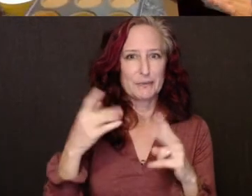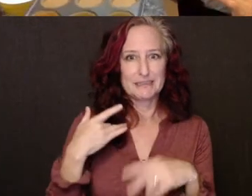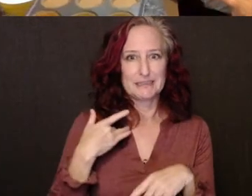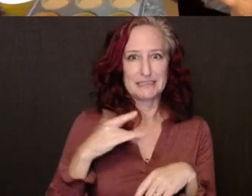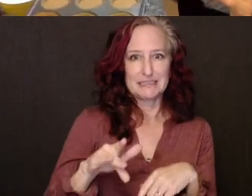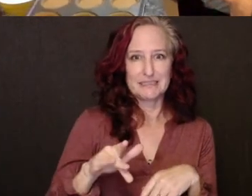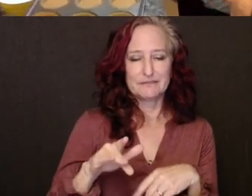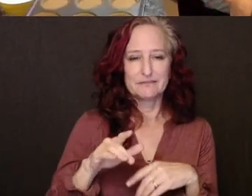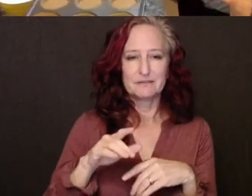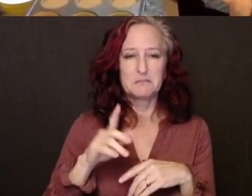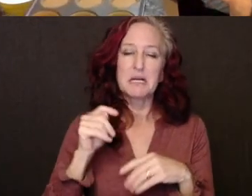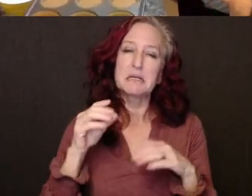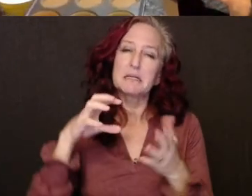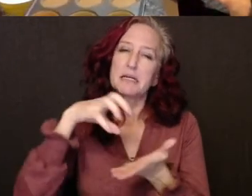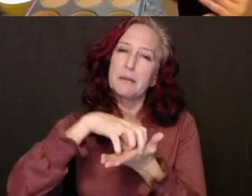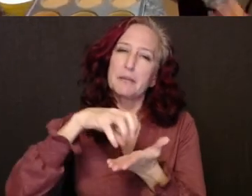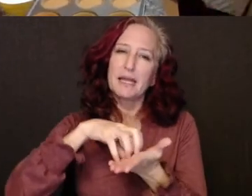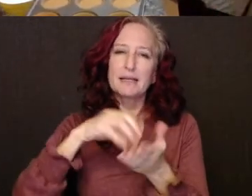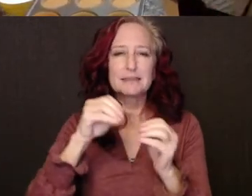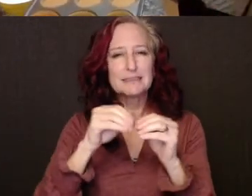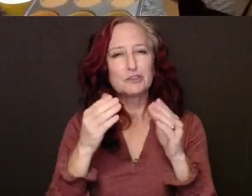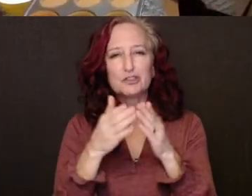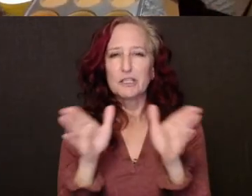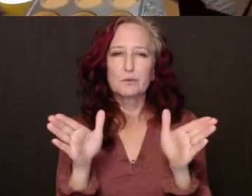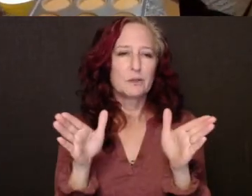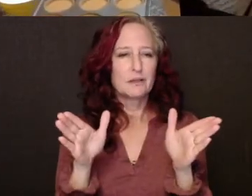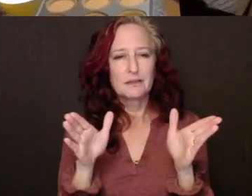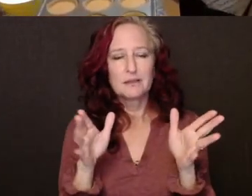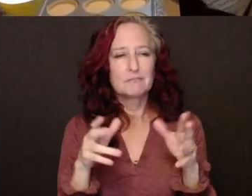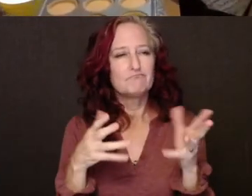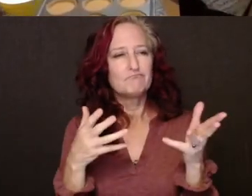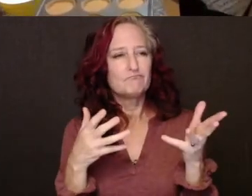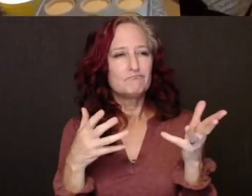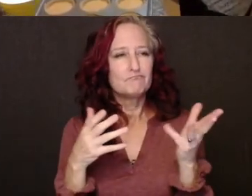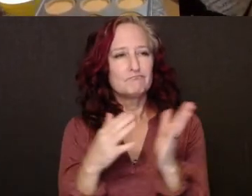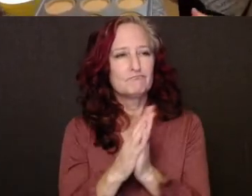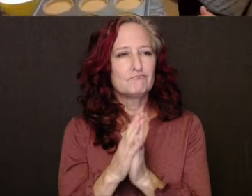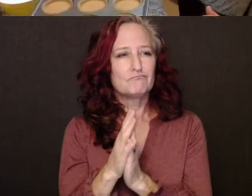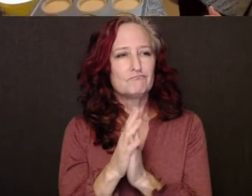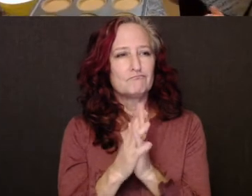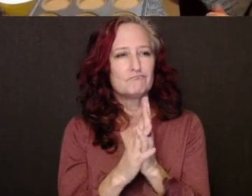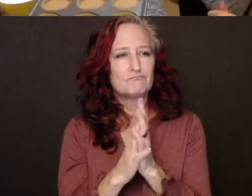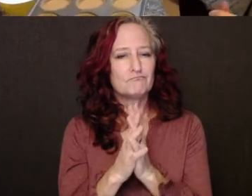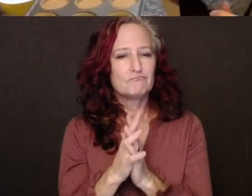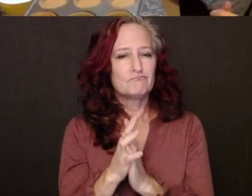just in the spot that is, has the best temperature, I guess.